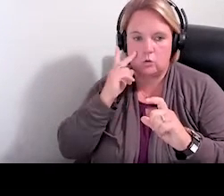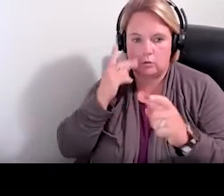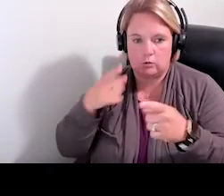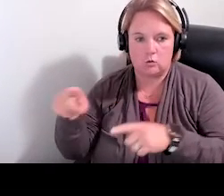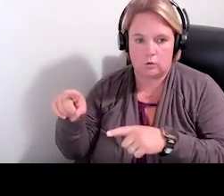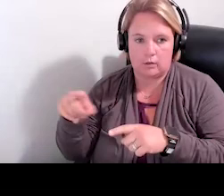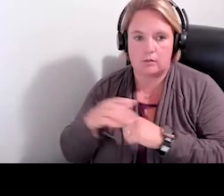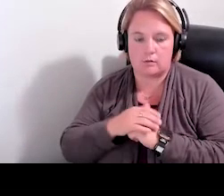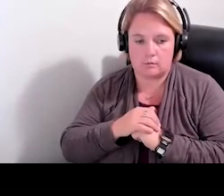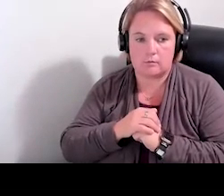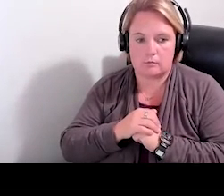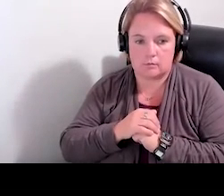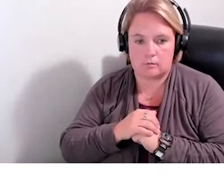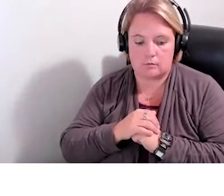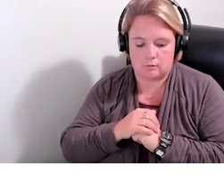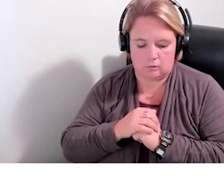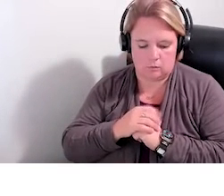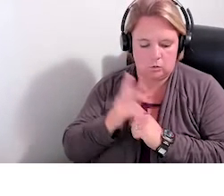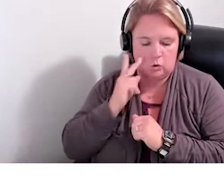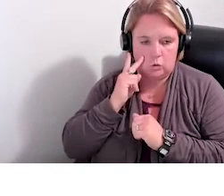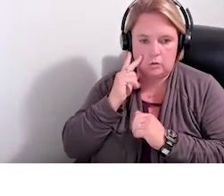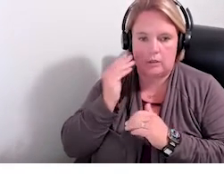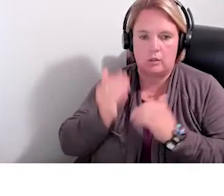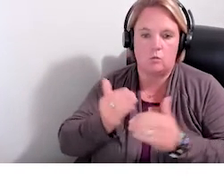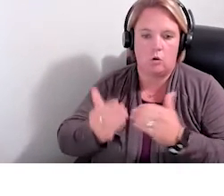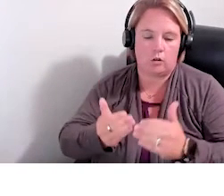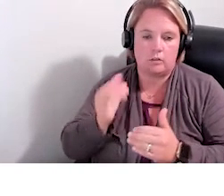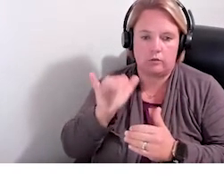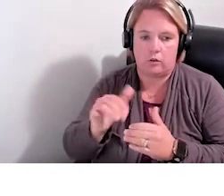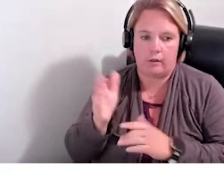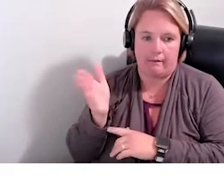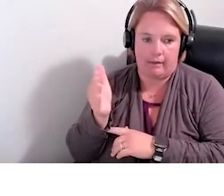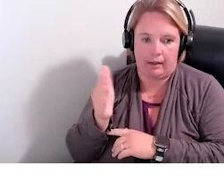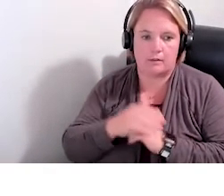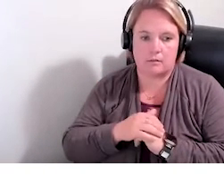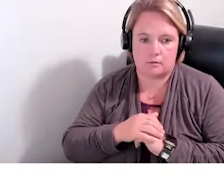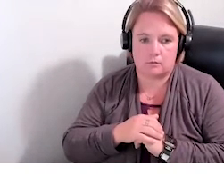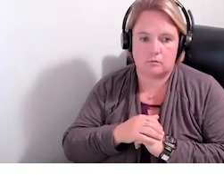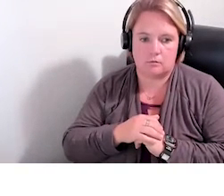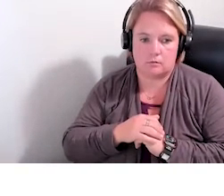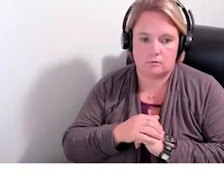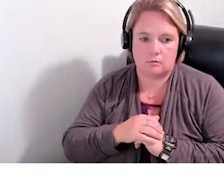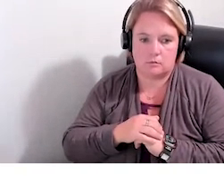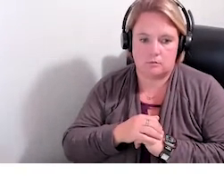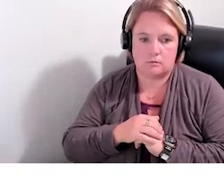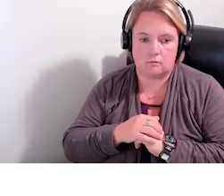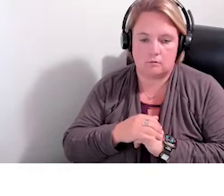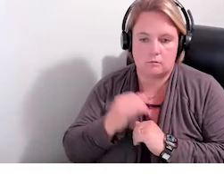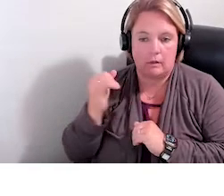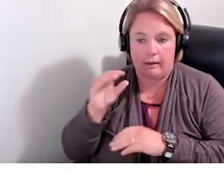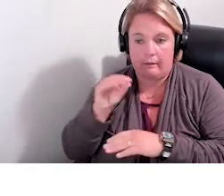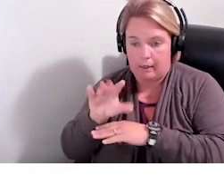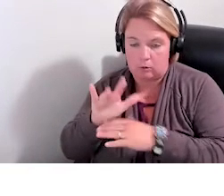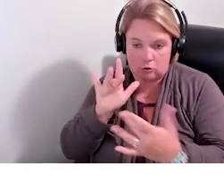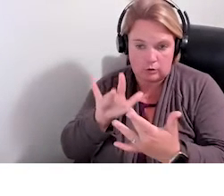has been the progress on that flag, whether a counselor has been reach out to the student already,